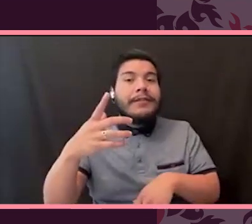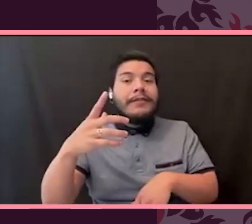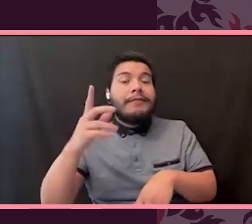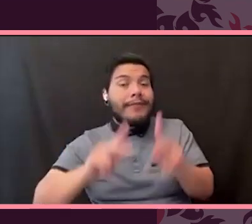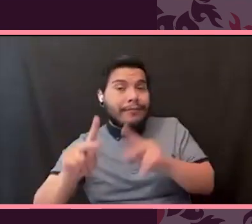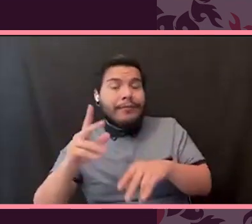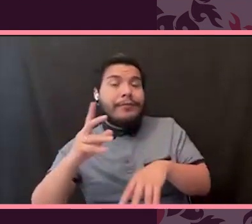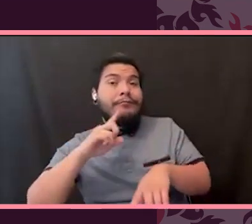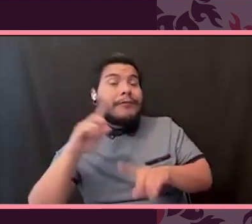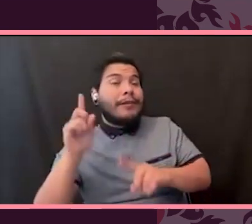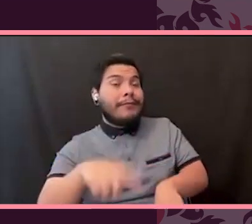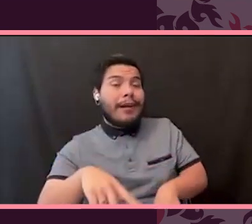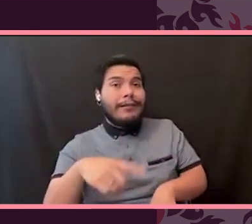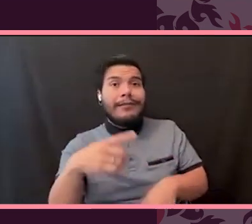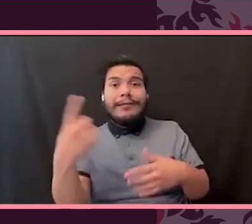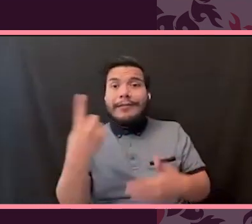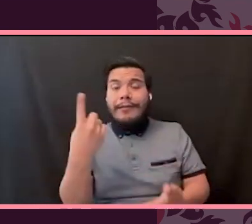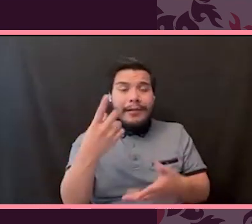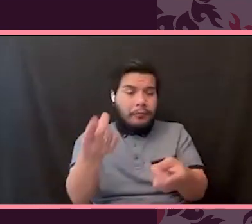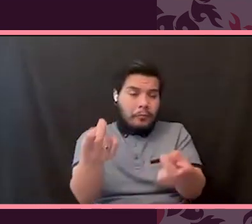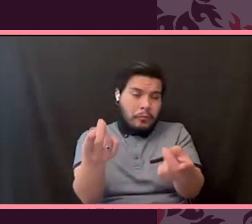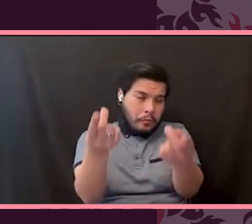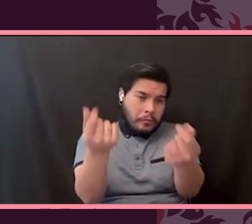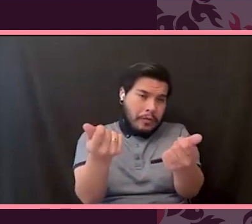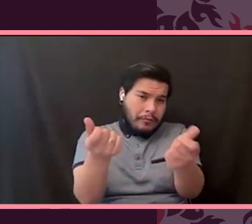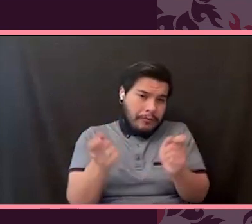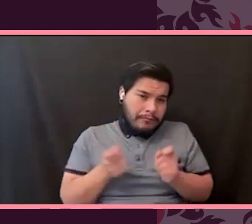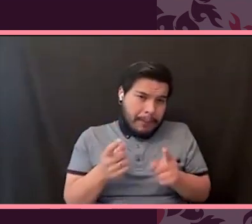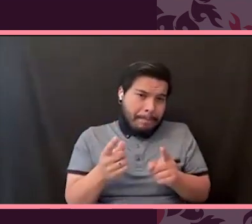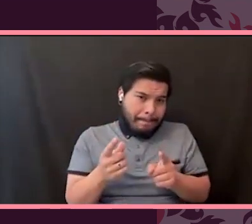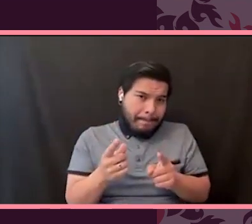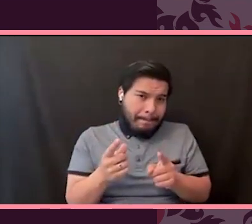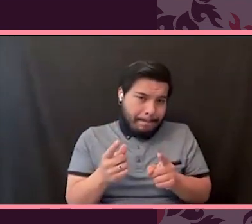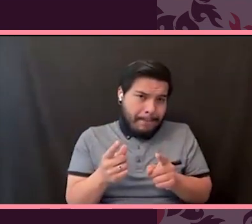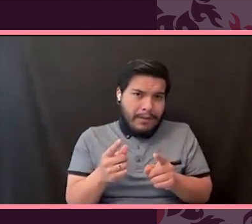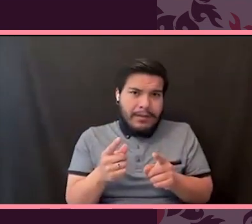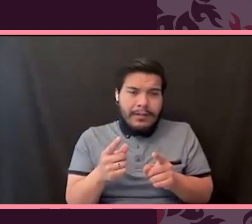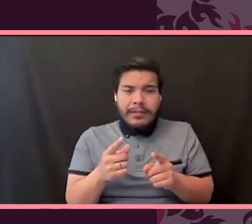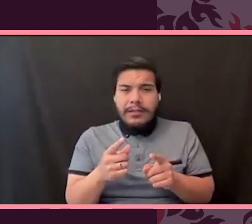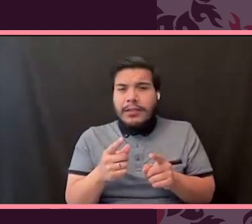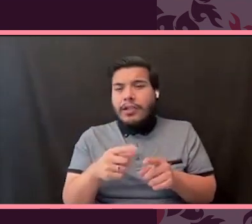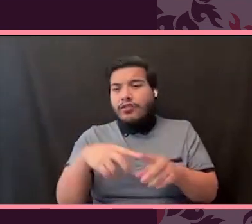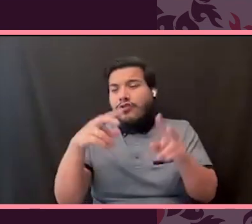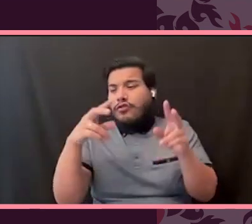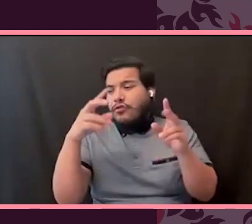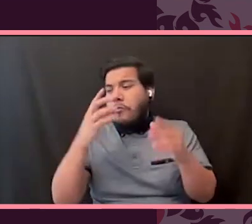much anything is immediately to plaster our opinions over it, to judge,